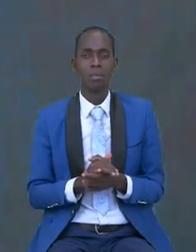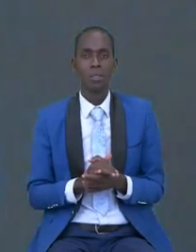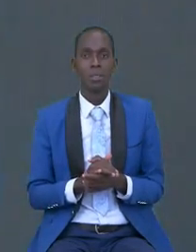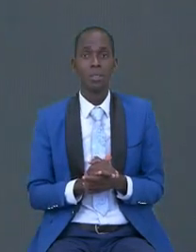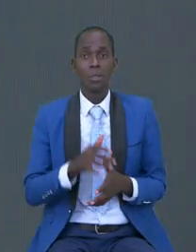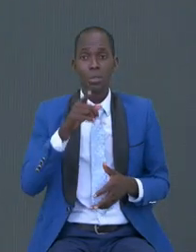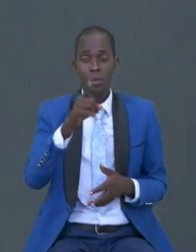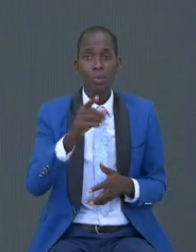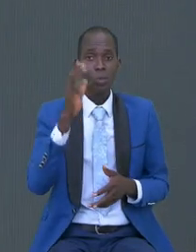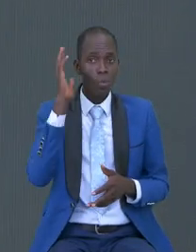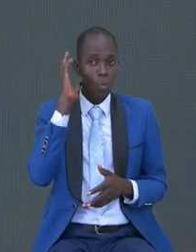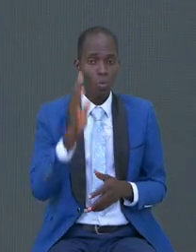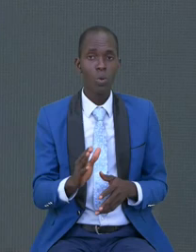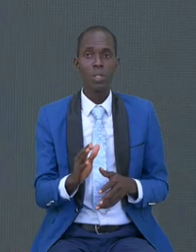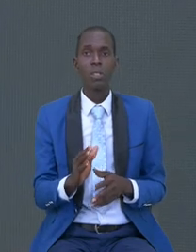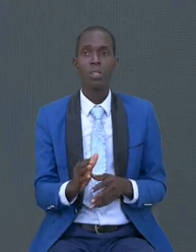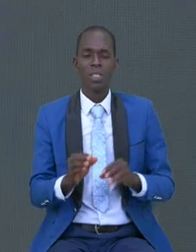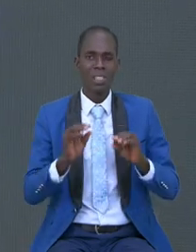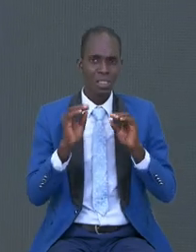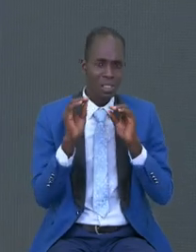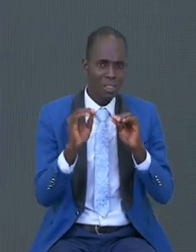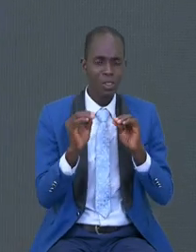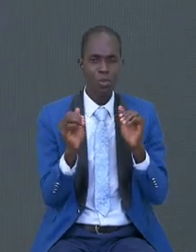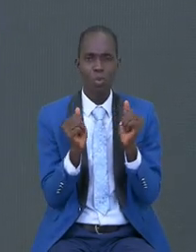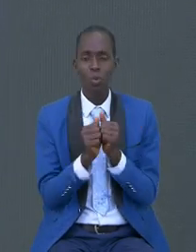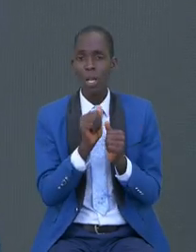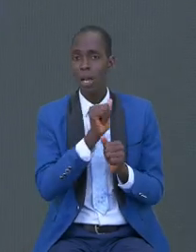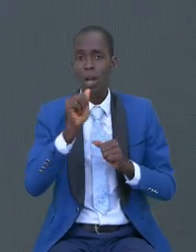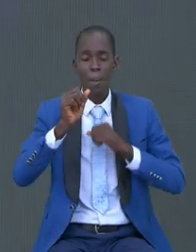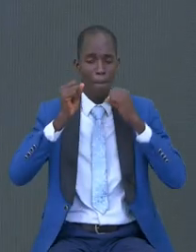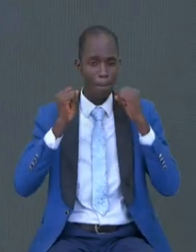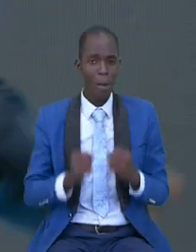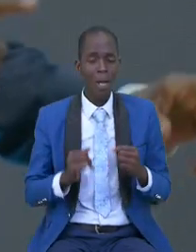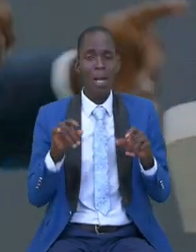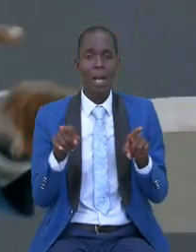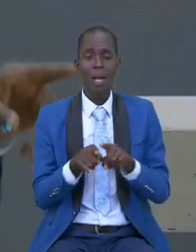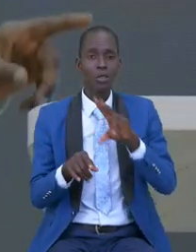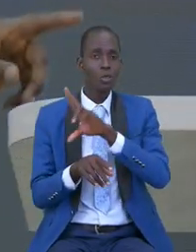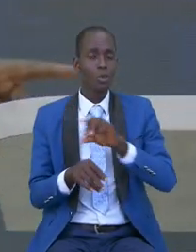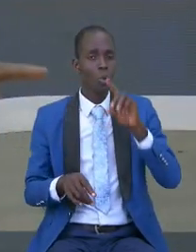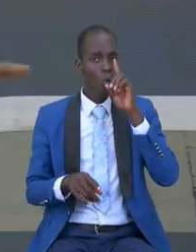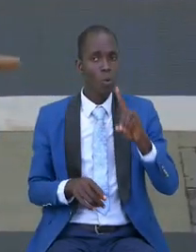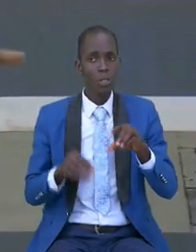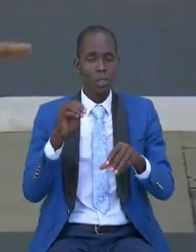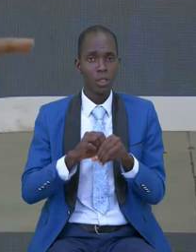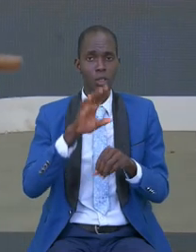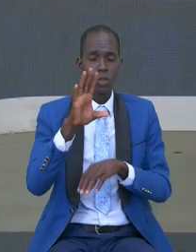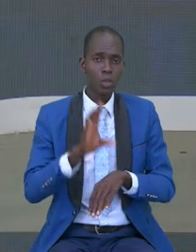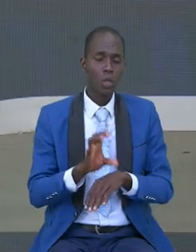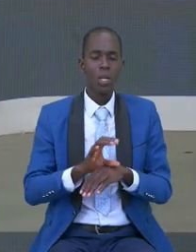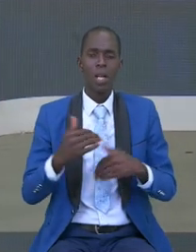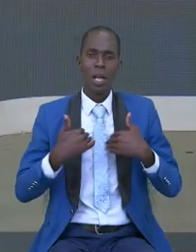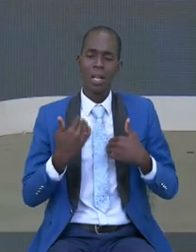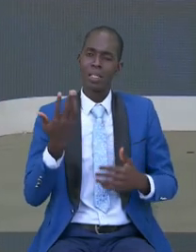You will teach with such power as no one in your church has